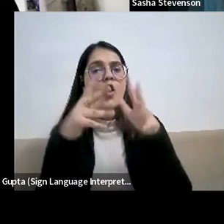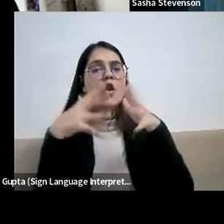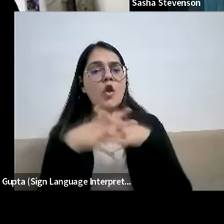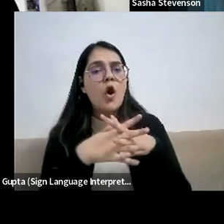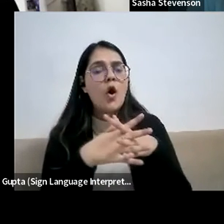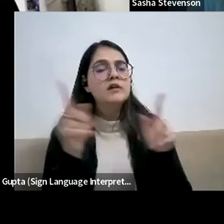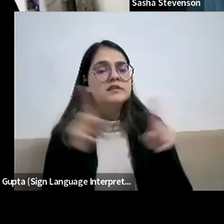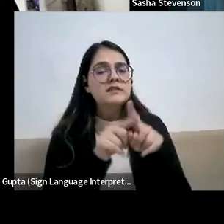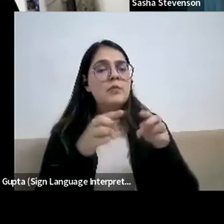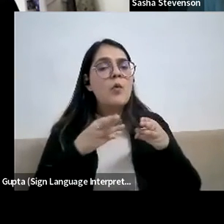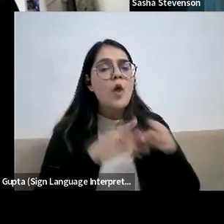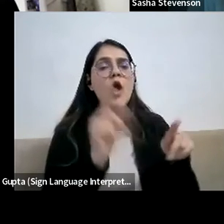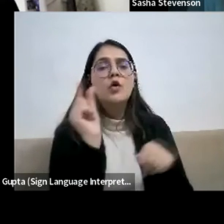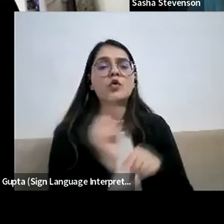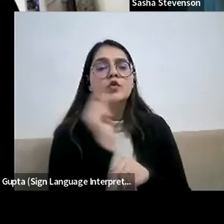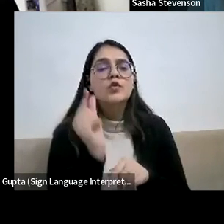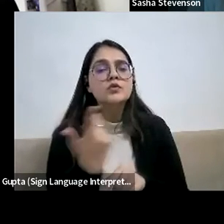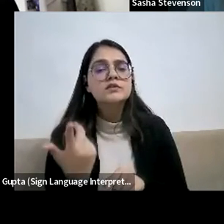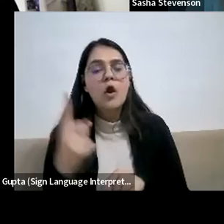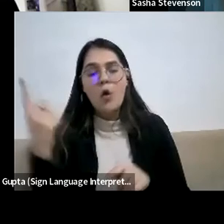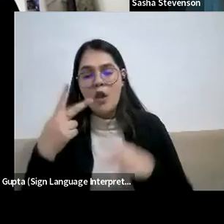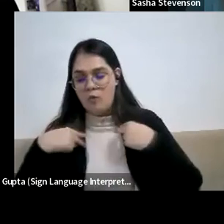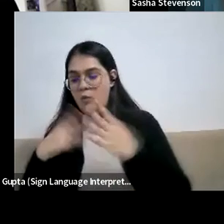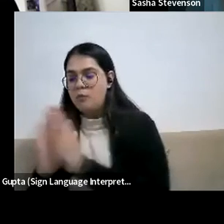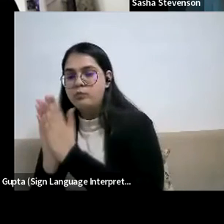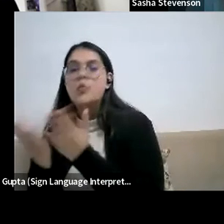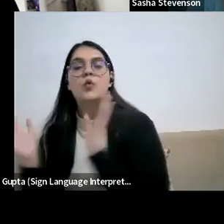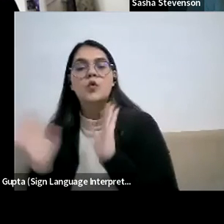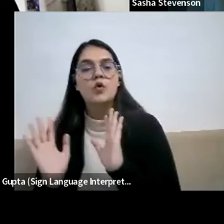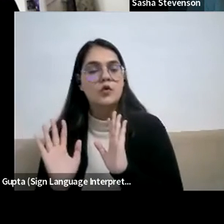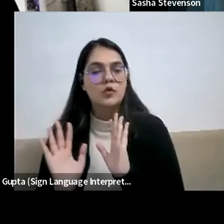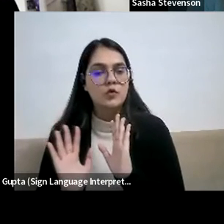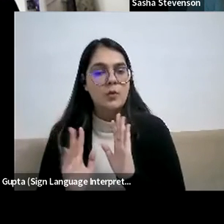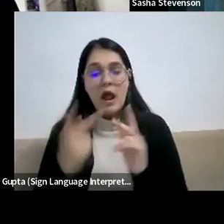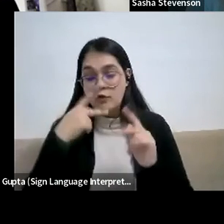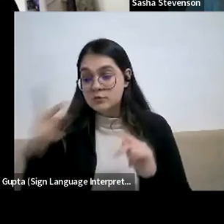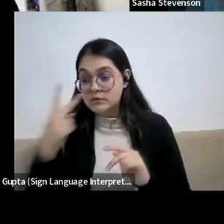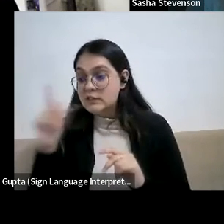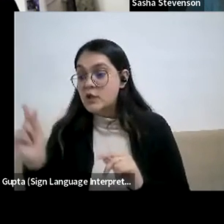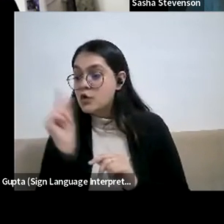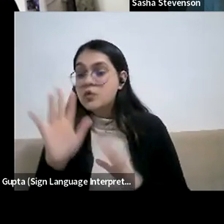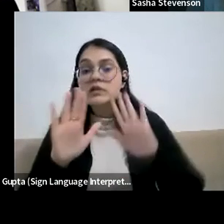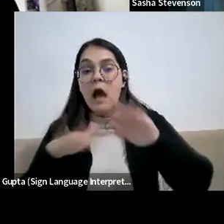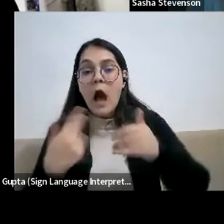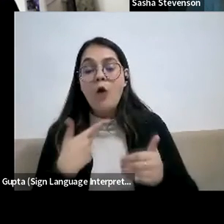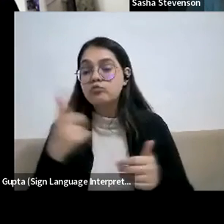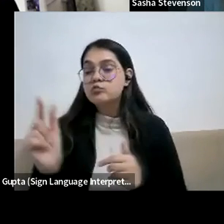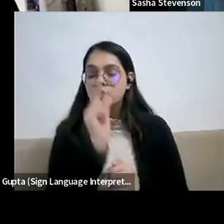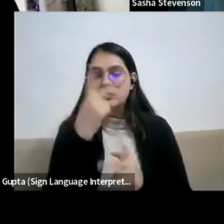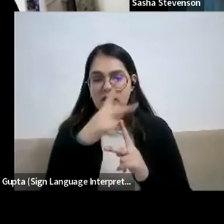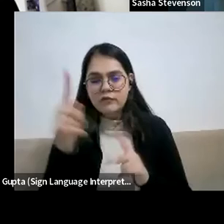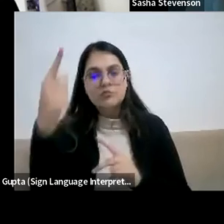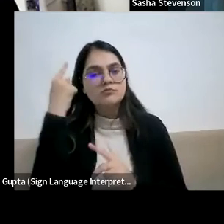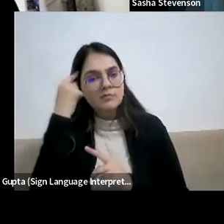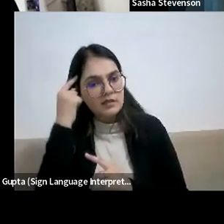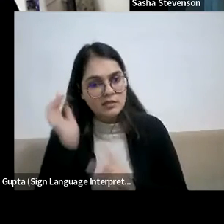ways than just litigation. Its impact can transcend that, and the principles that the law offers